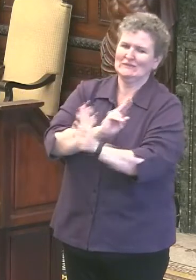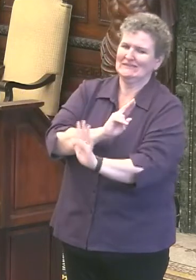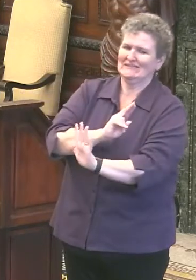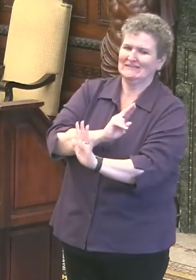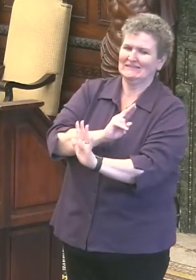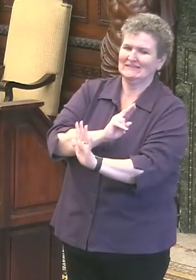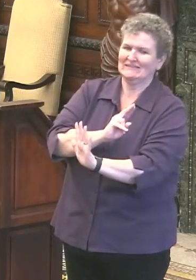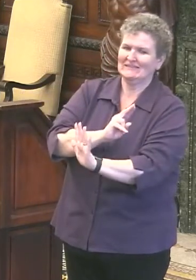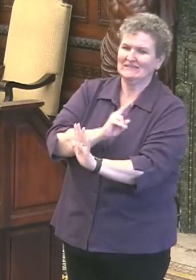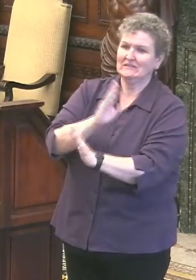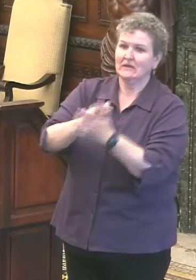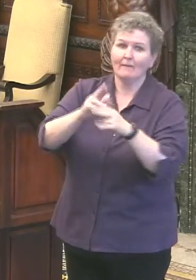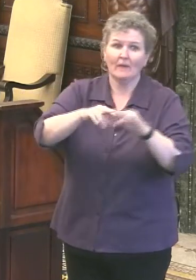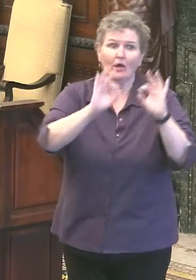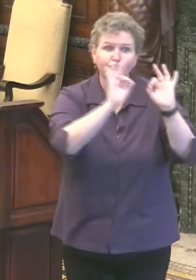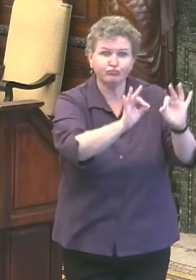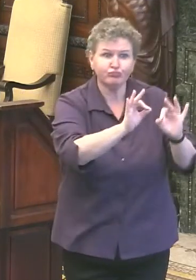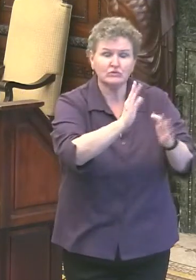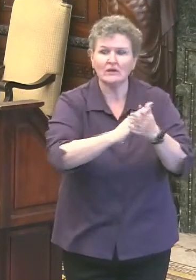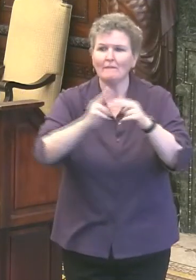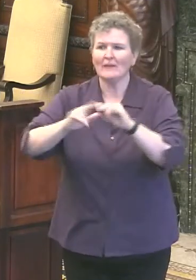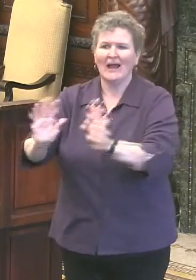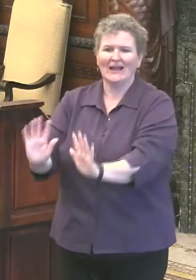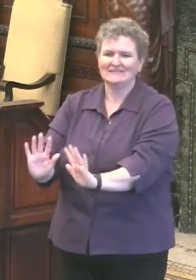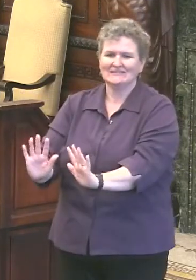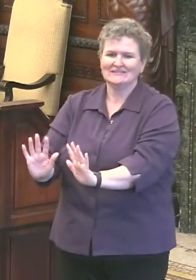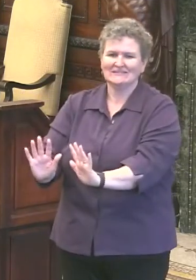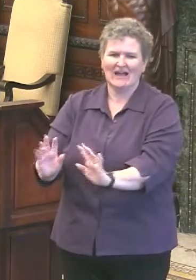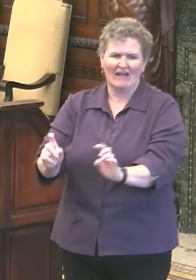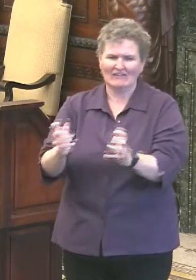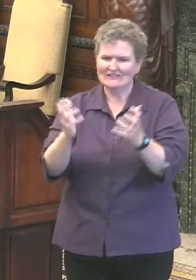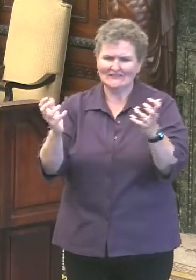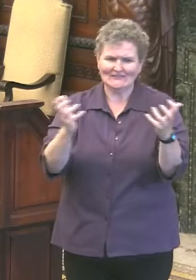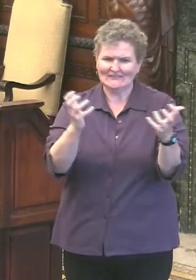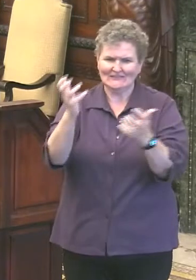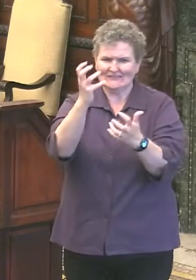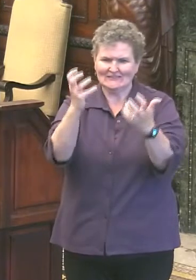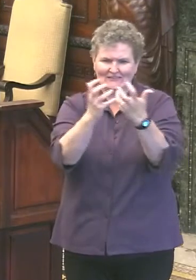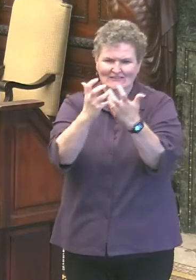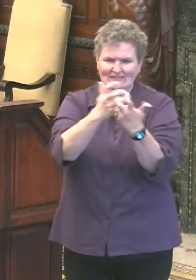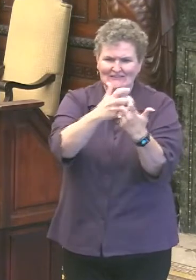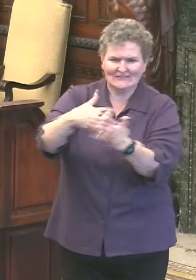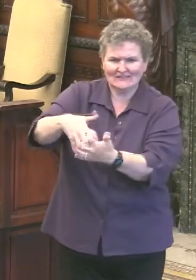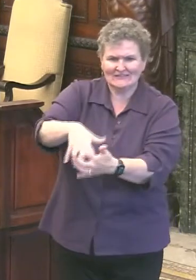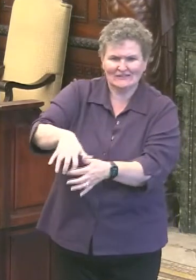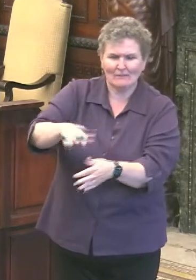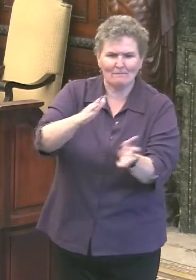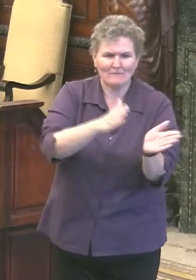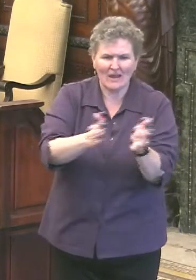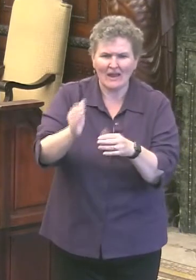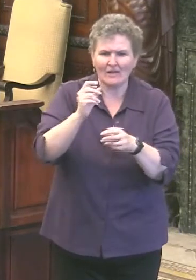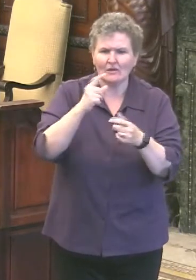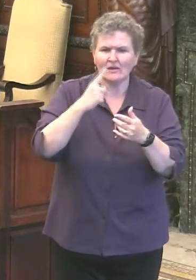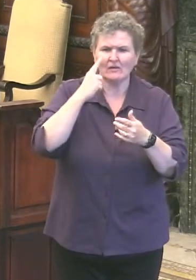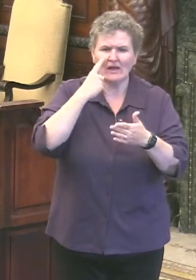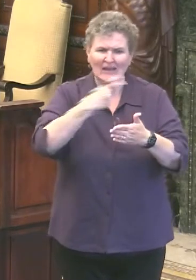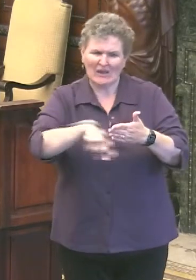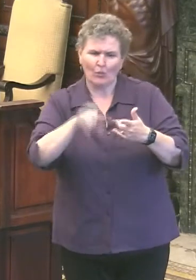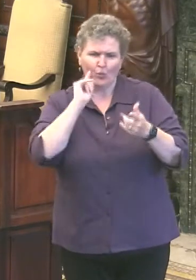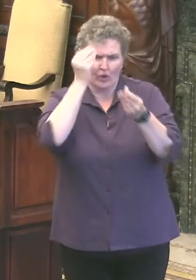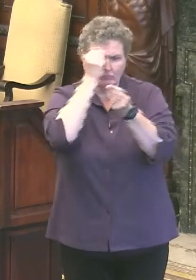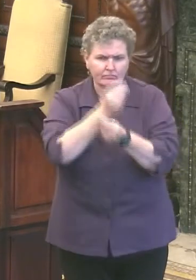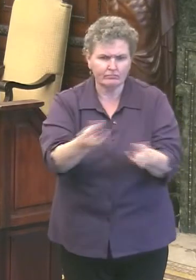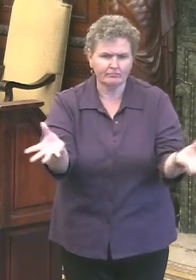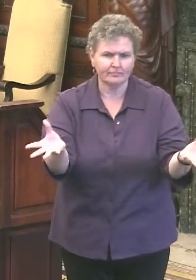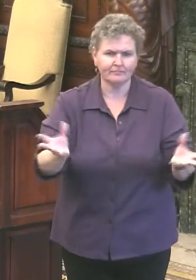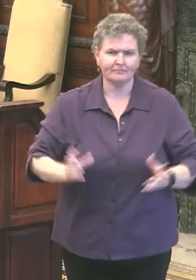we will be working through that process as we continue to work through the plan that we're going to deliver next week. You had said that earlier